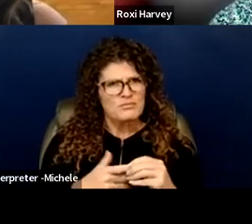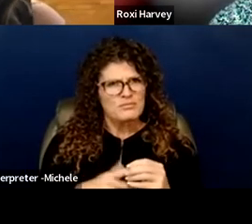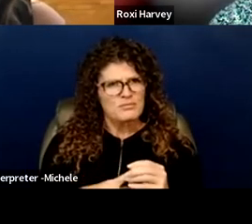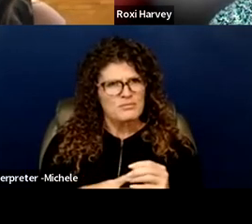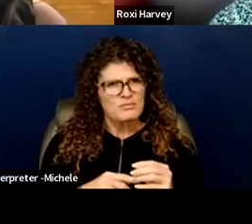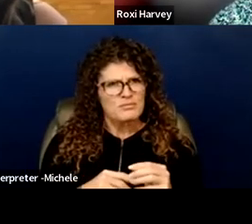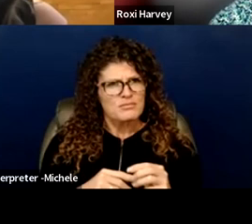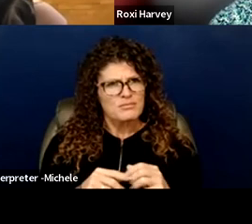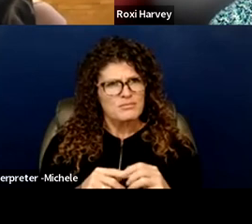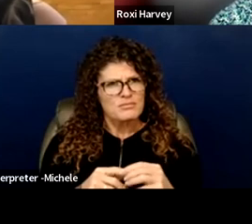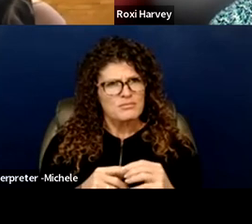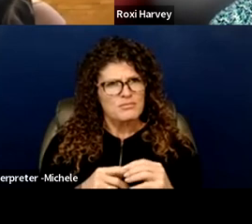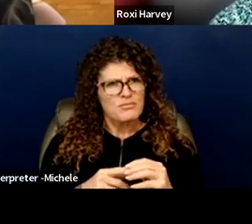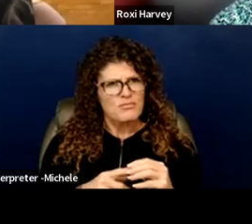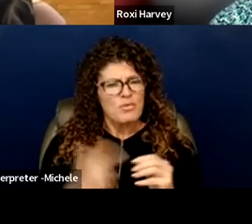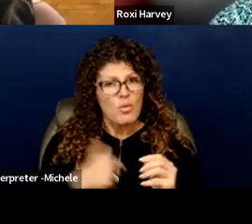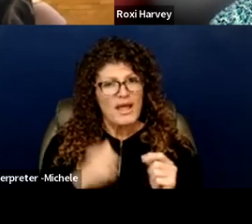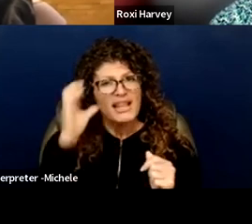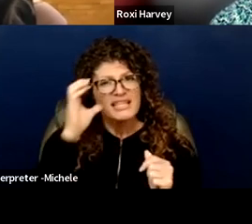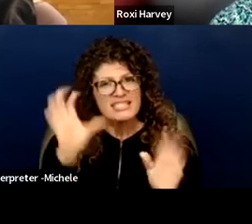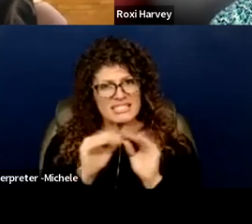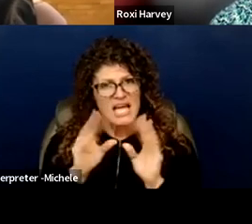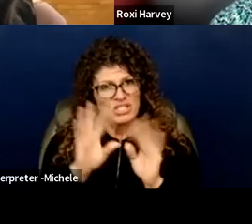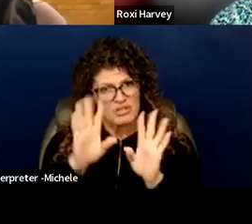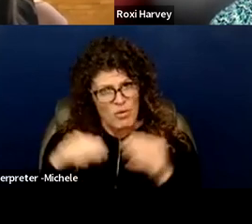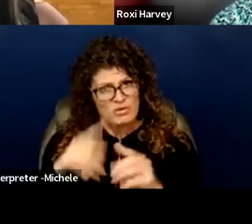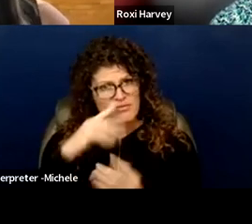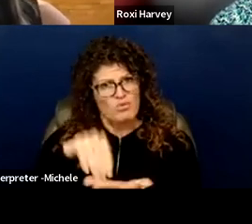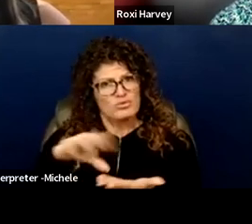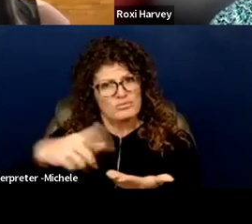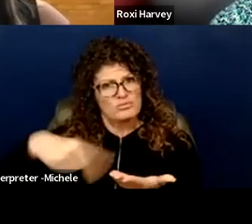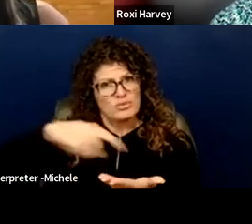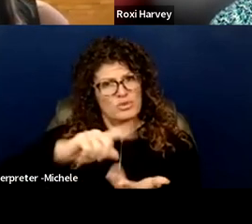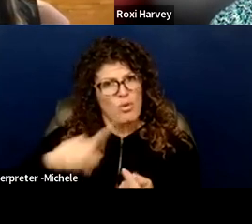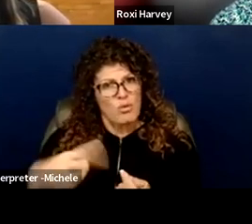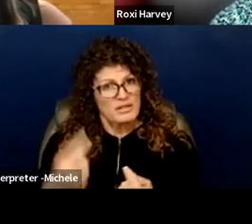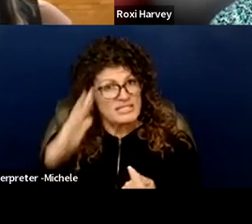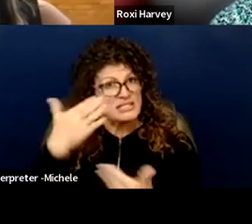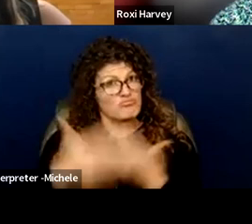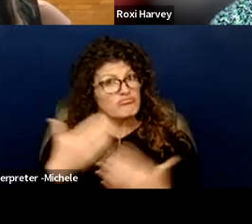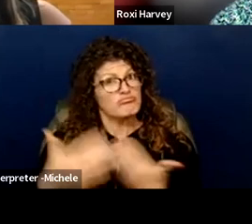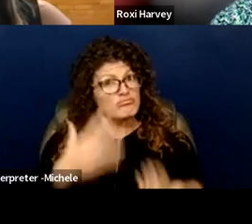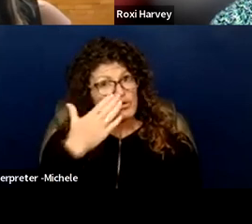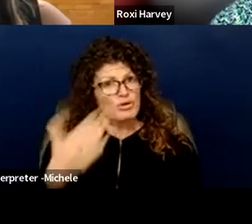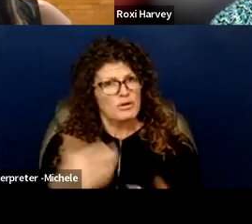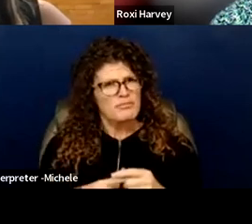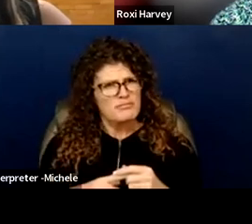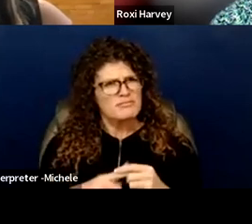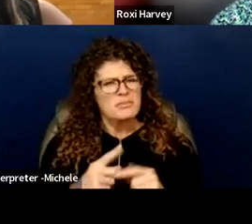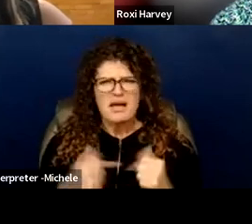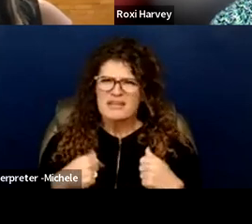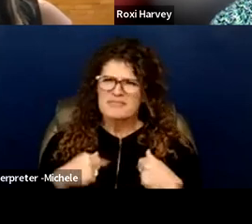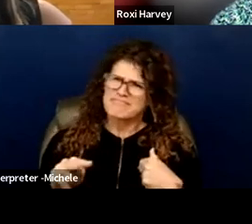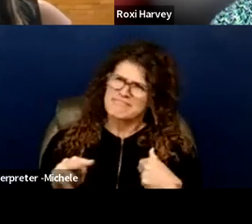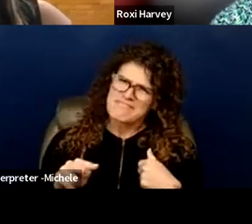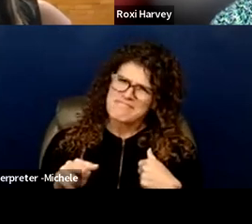a listening session that was just dedicated to students, and I think that one went pretty well. But I am pretty concerned